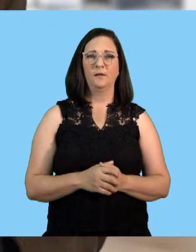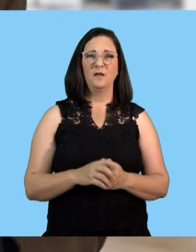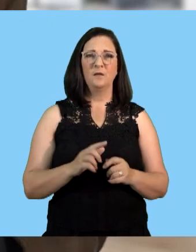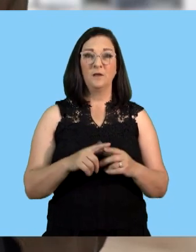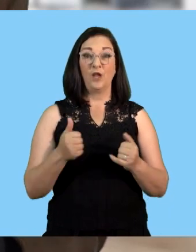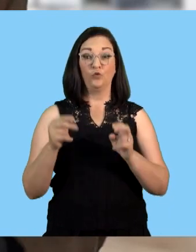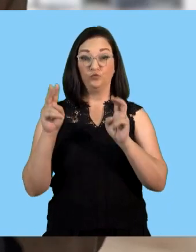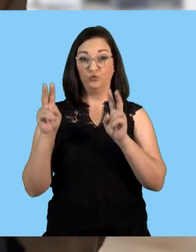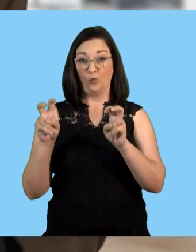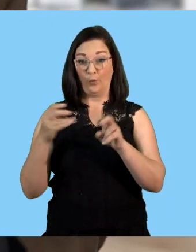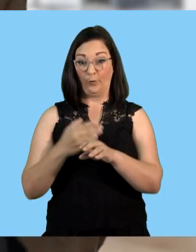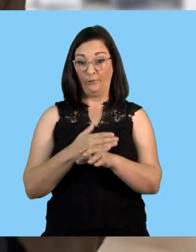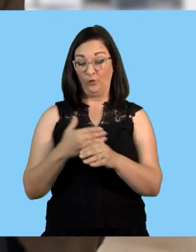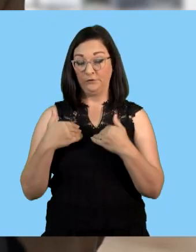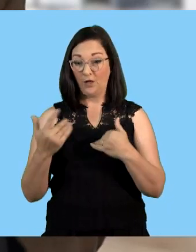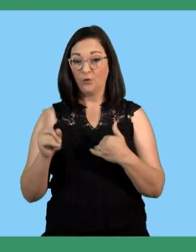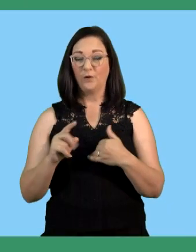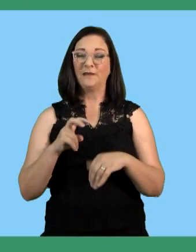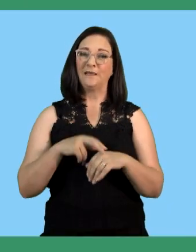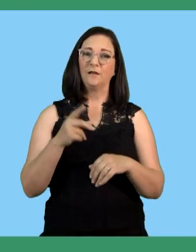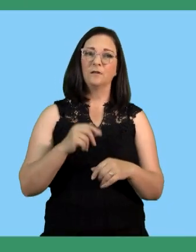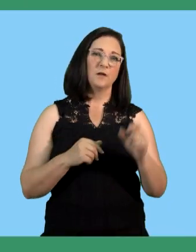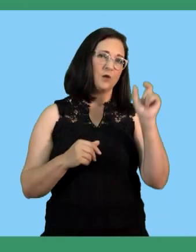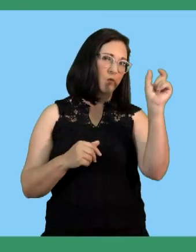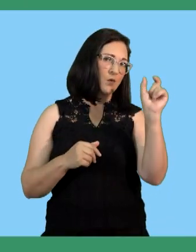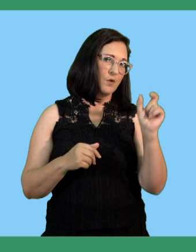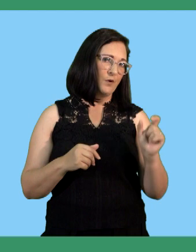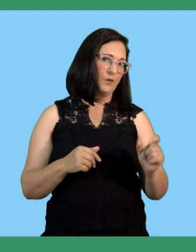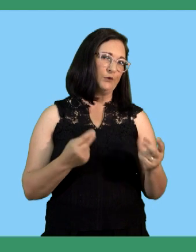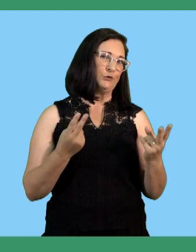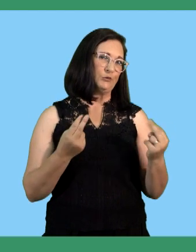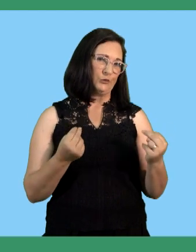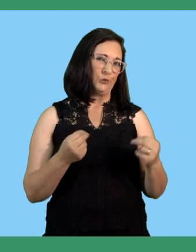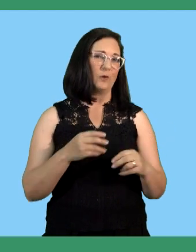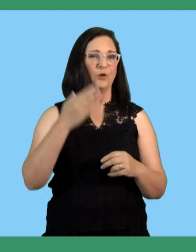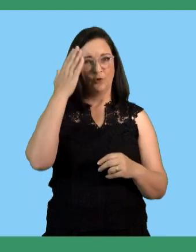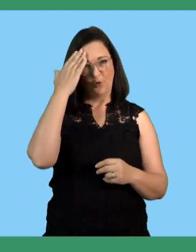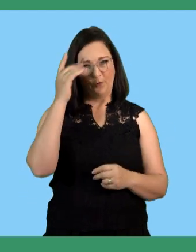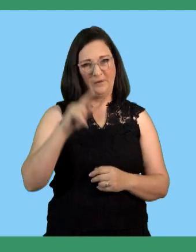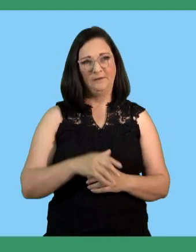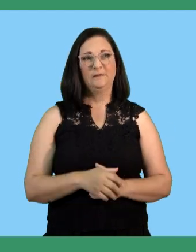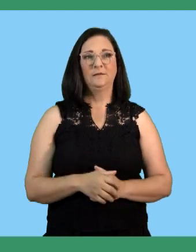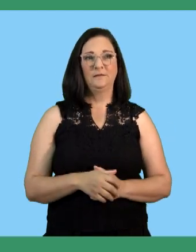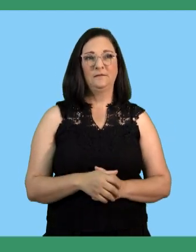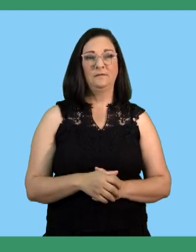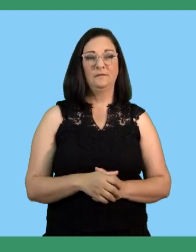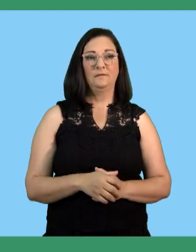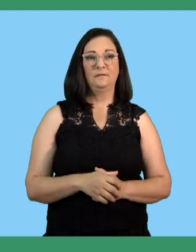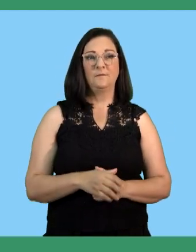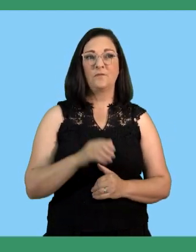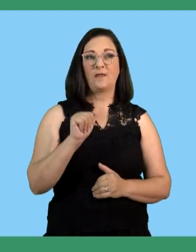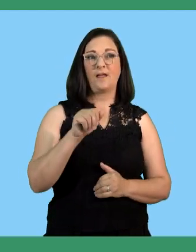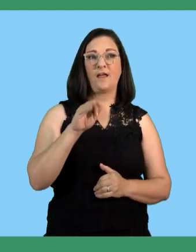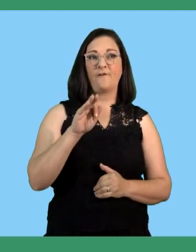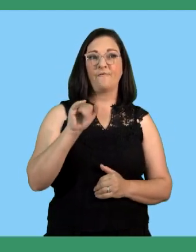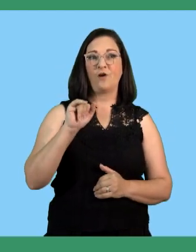But before we start with this topic, you need to know the following new words, or these are the new words that we'll be coming across. Firstly, we've got